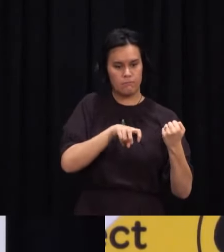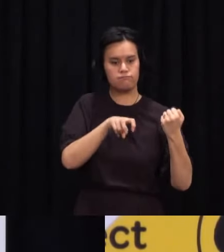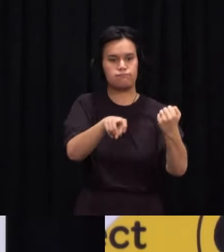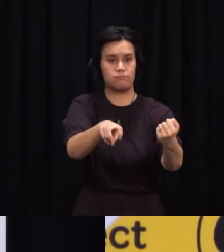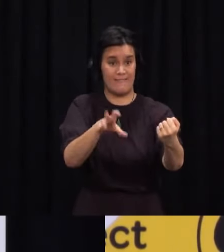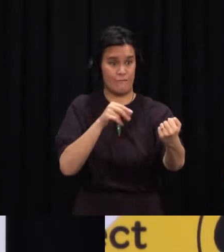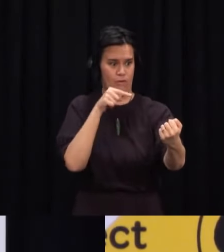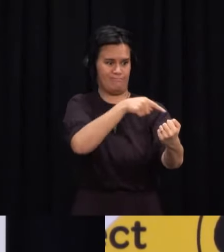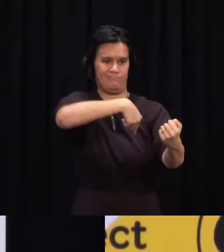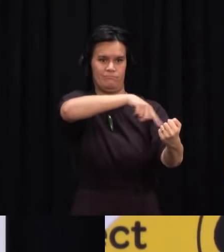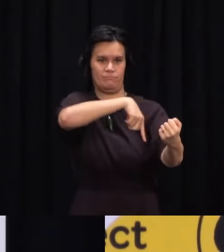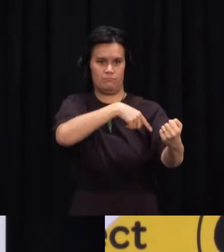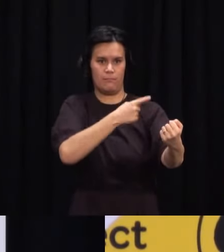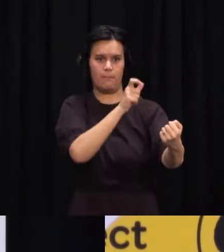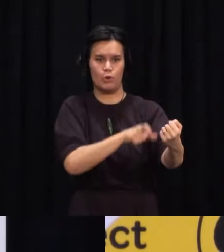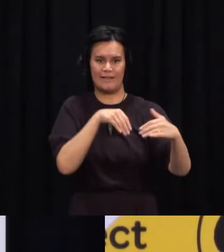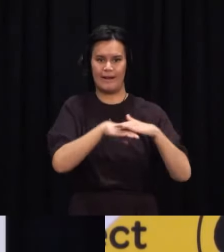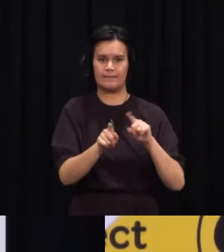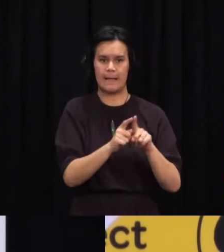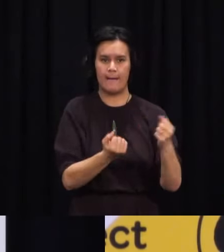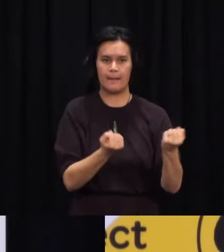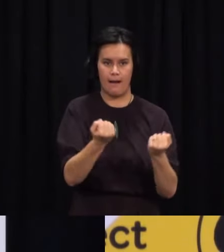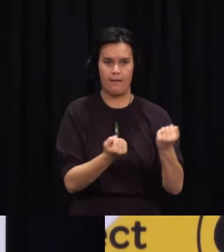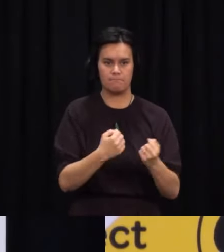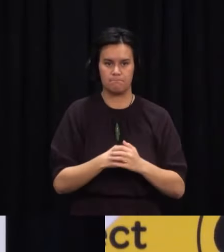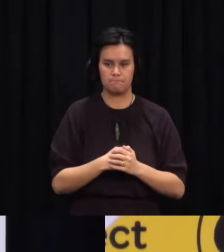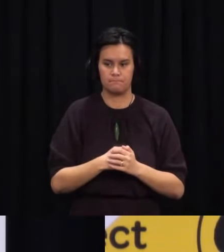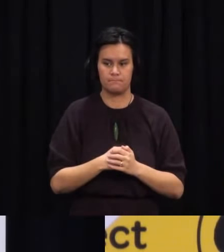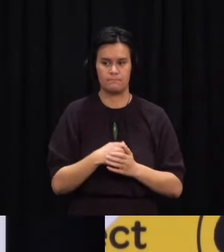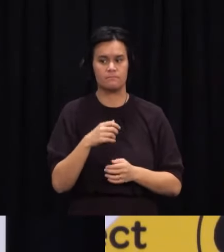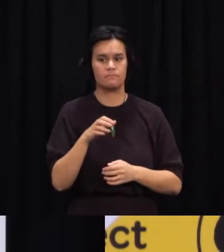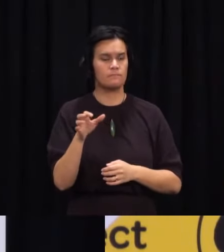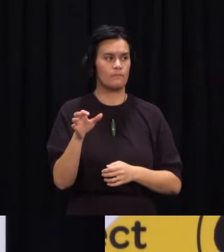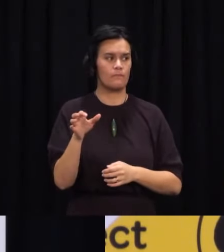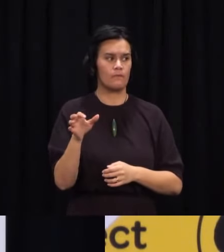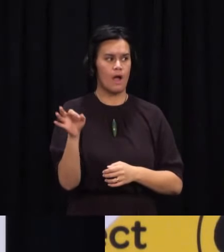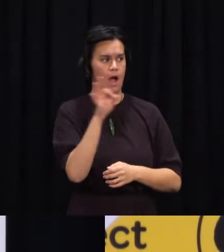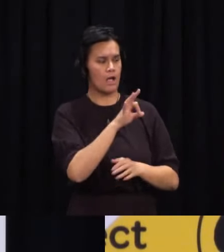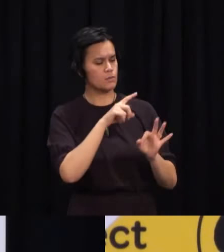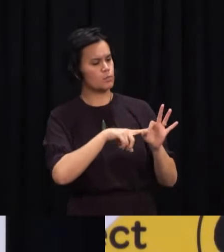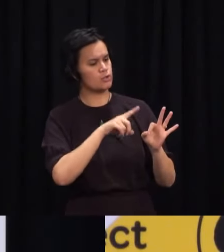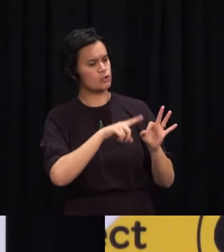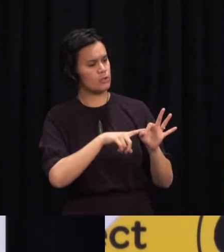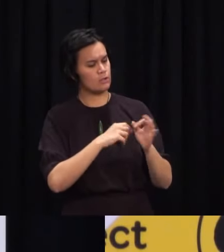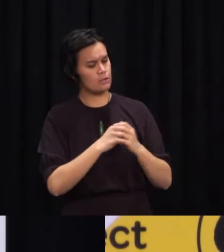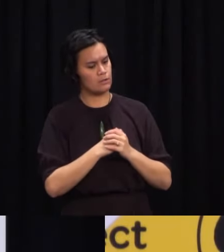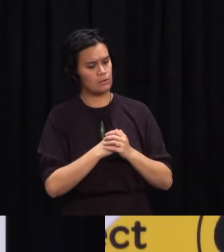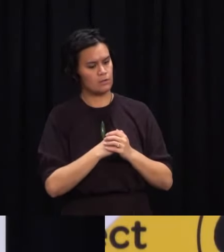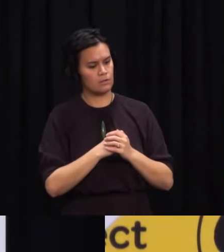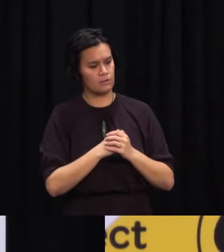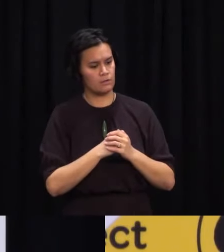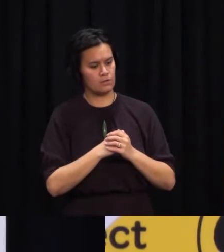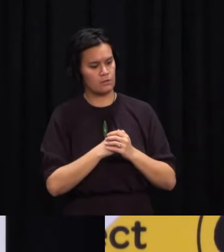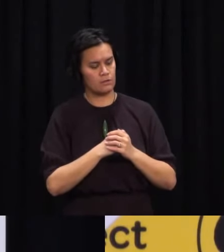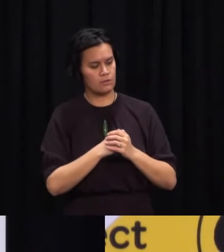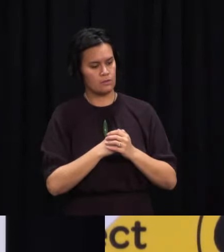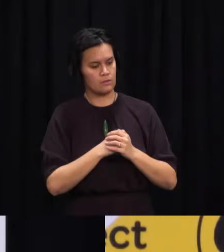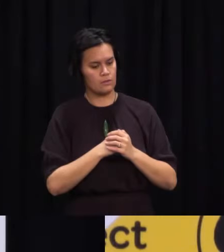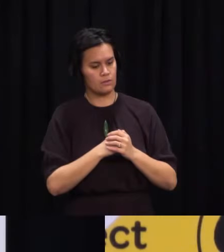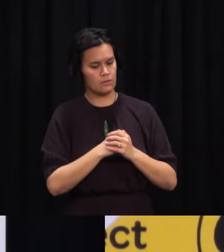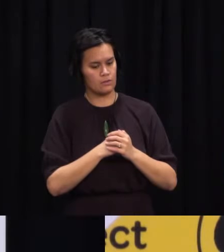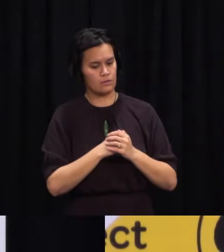bit of extra caution. Yeah. And do you have a sense of how many, or have any modelling about how many cases there might